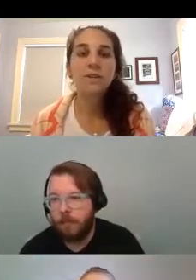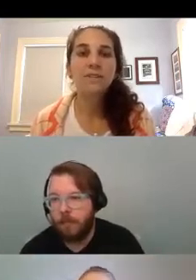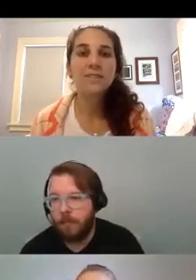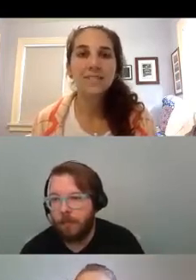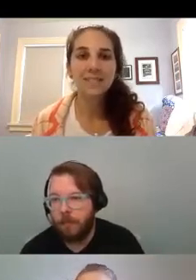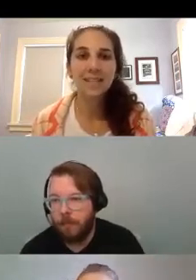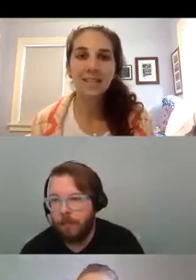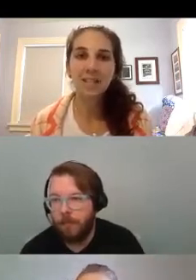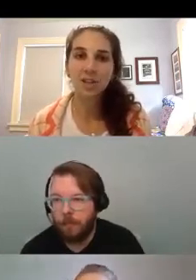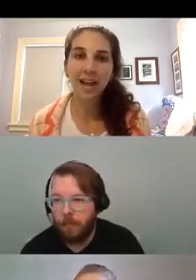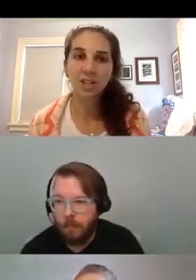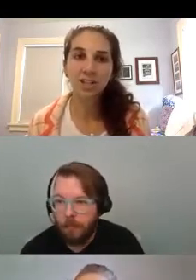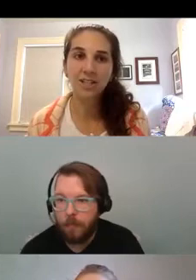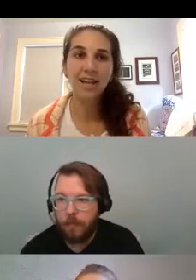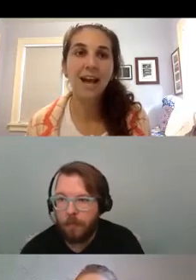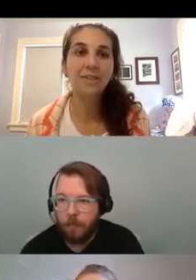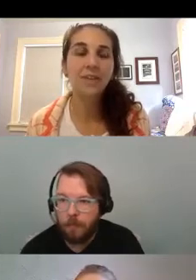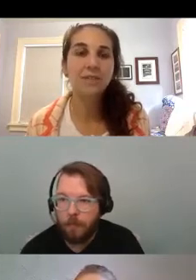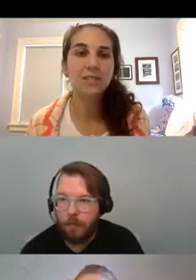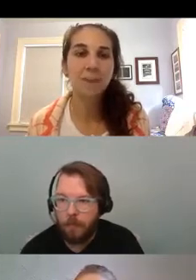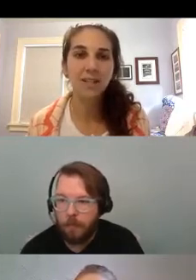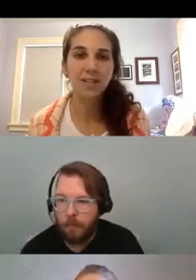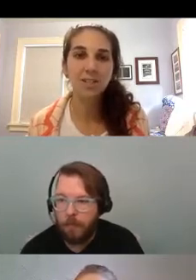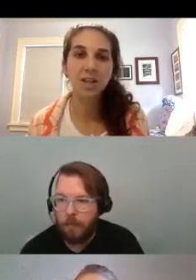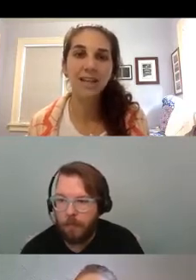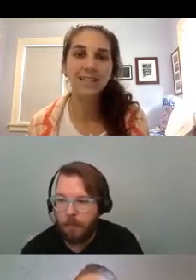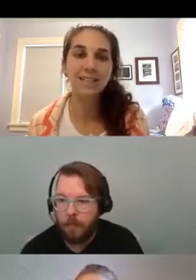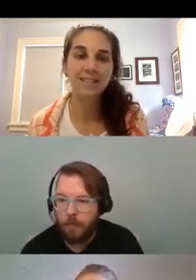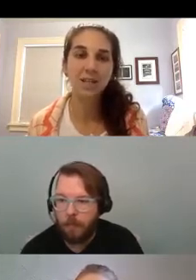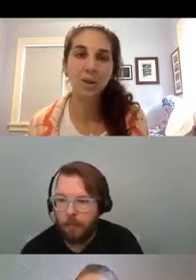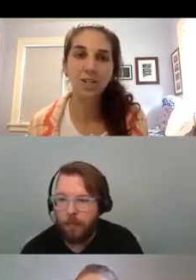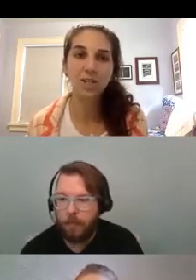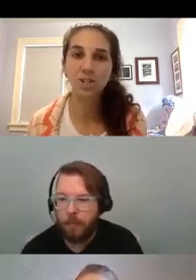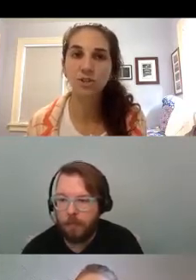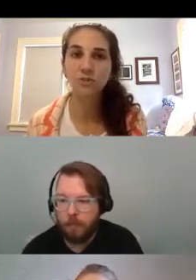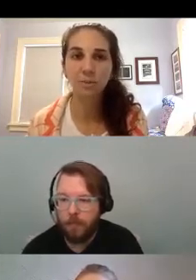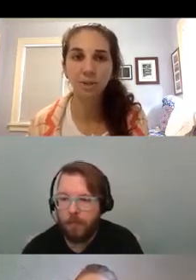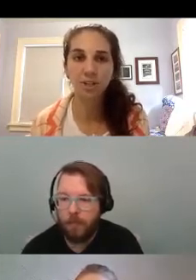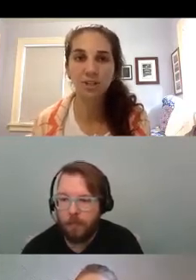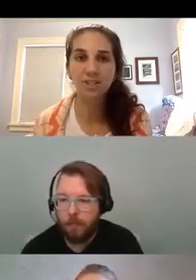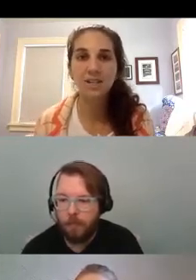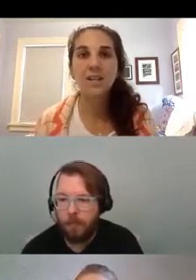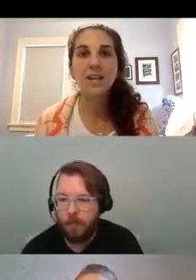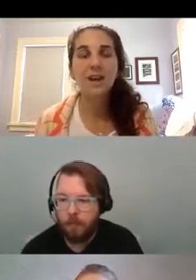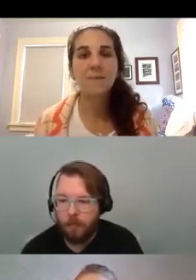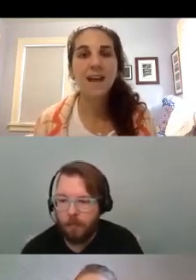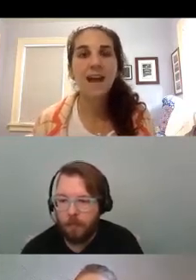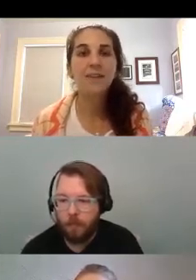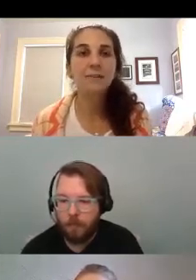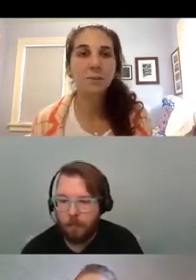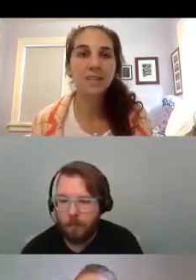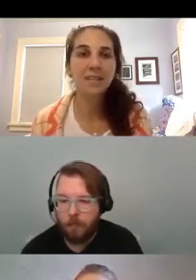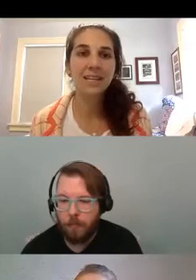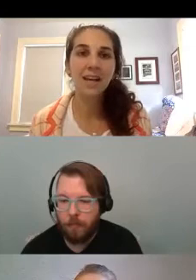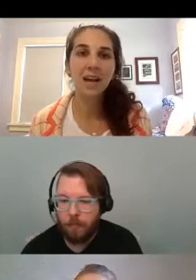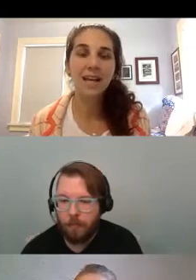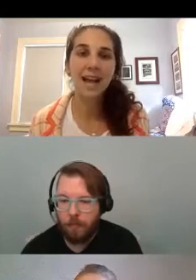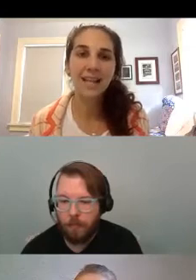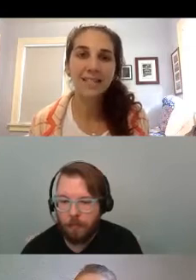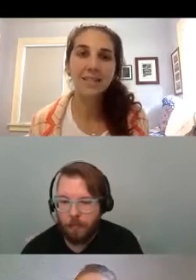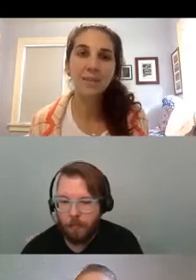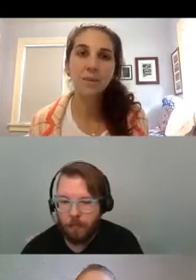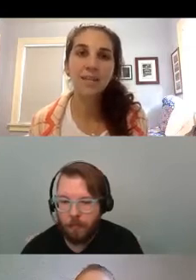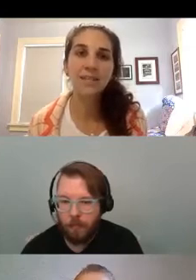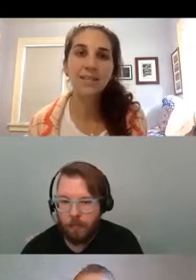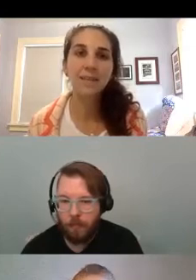would facilitate an interaction, how they responded to ideas and questions from learners, how they verbally